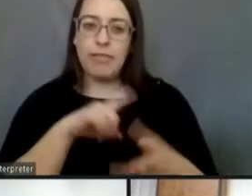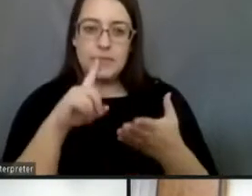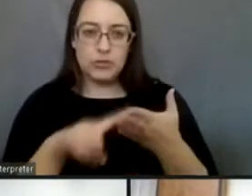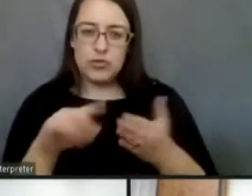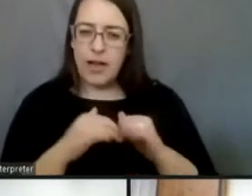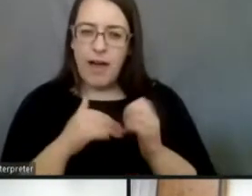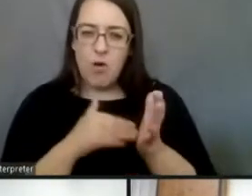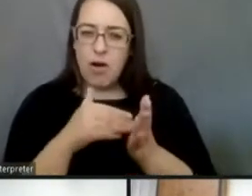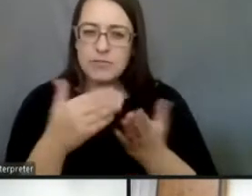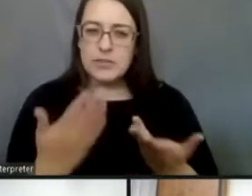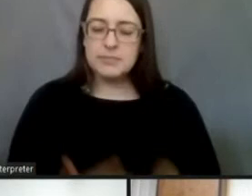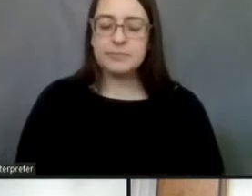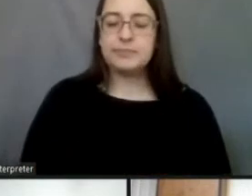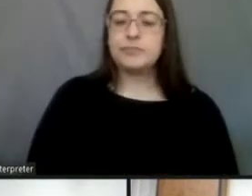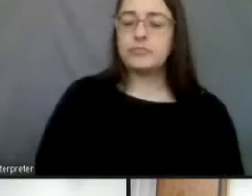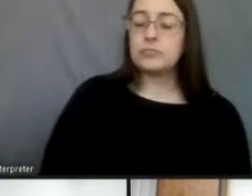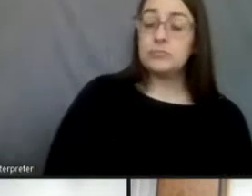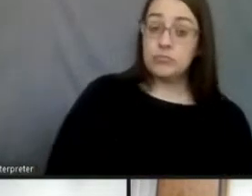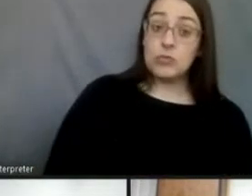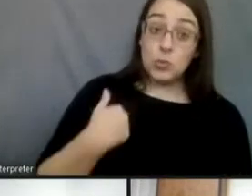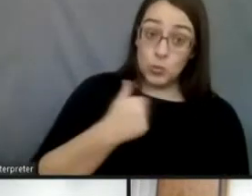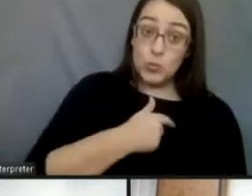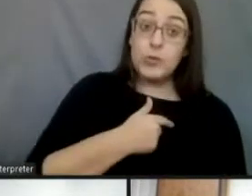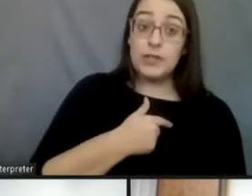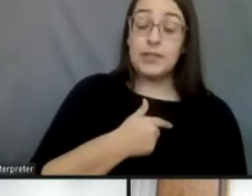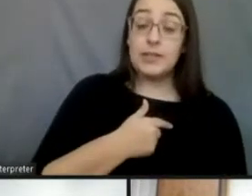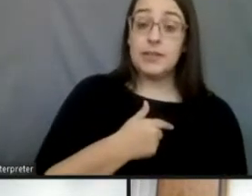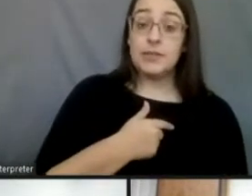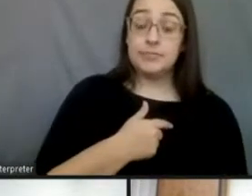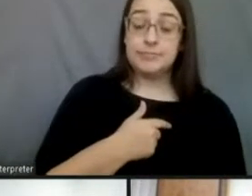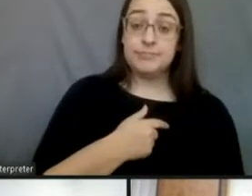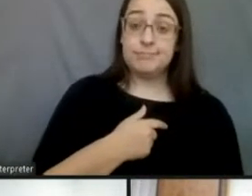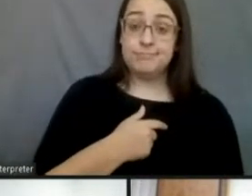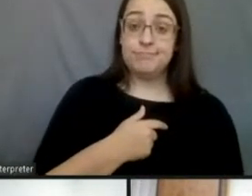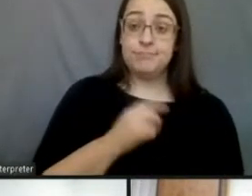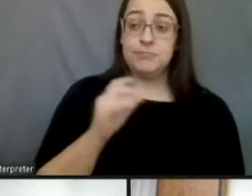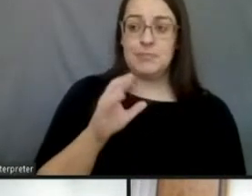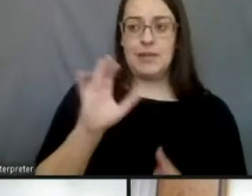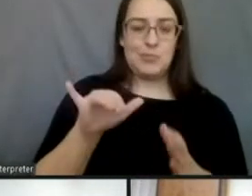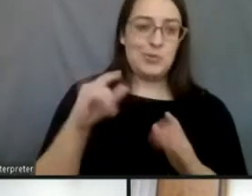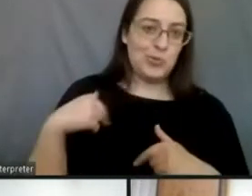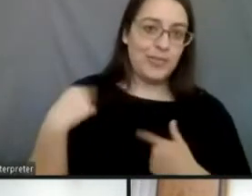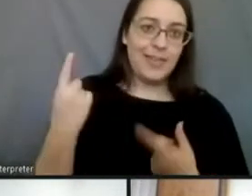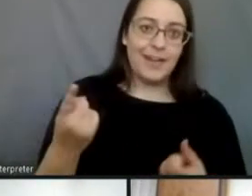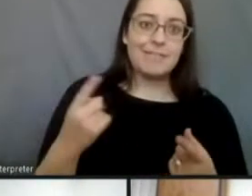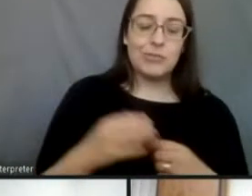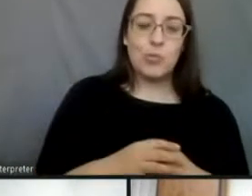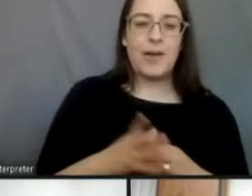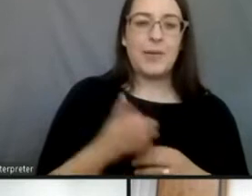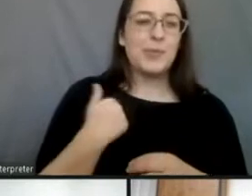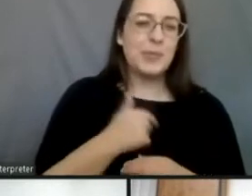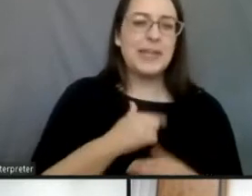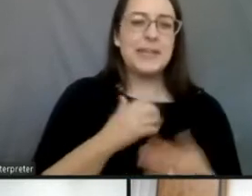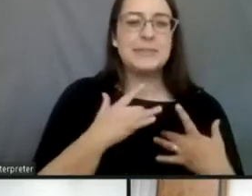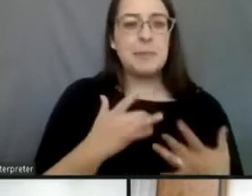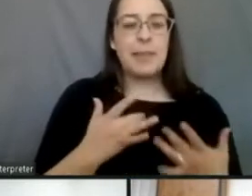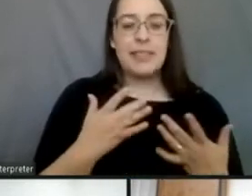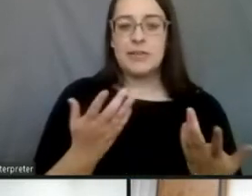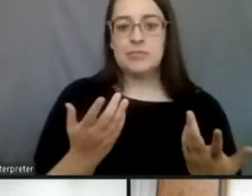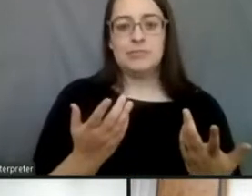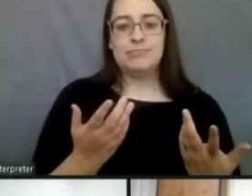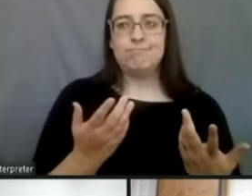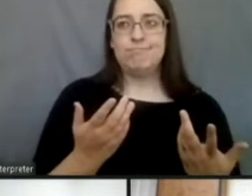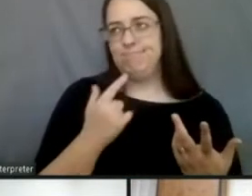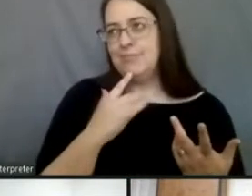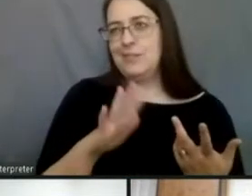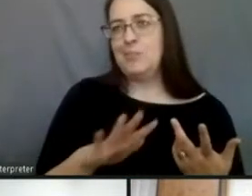aren't occurring? So we have been doing that for quite some time. We do that, I